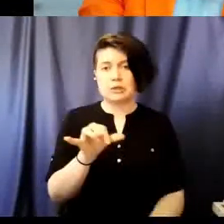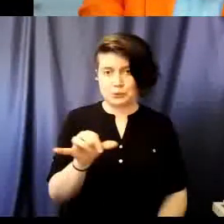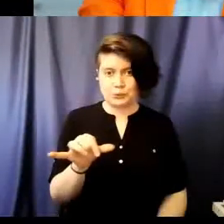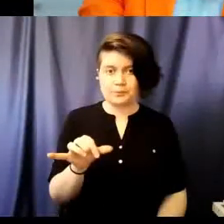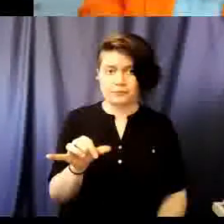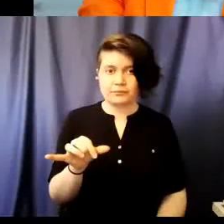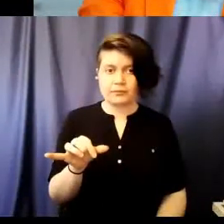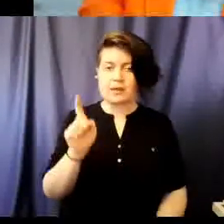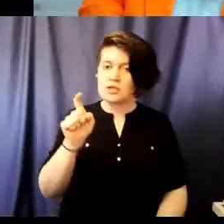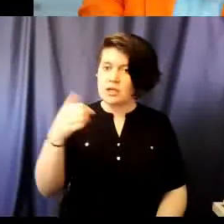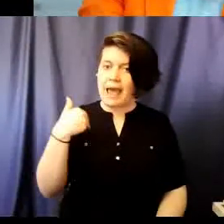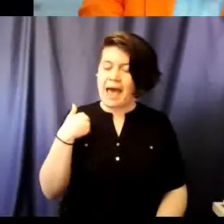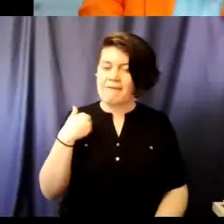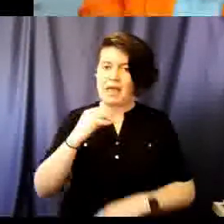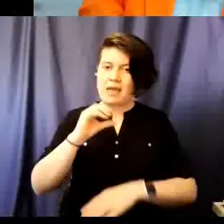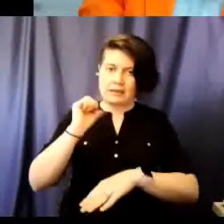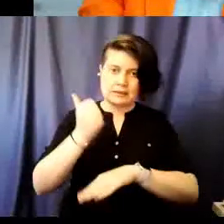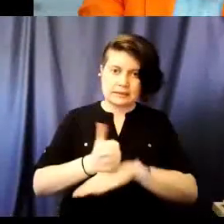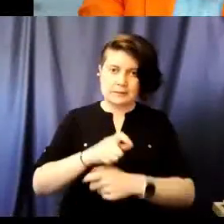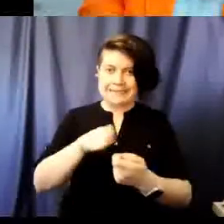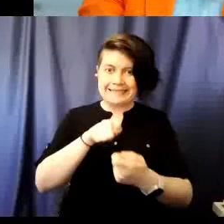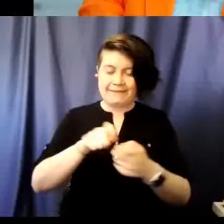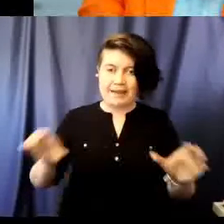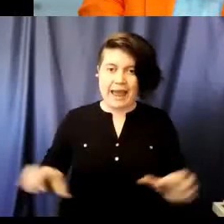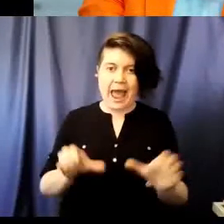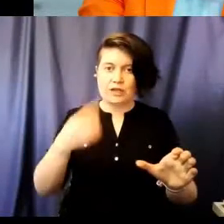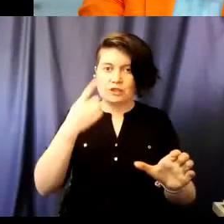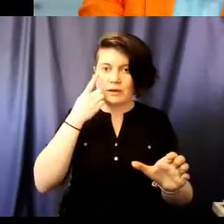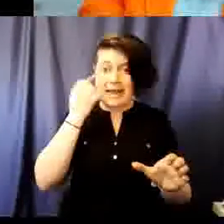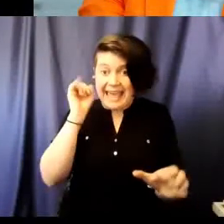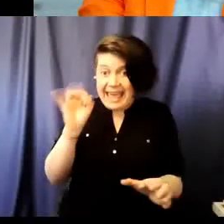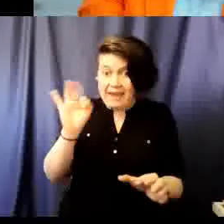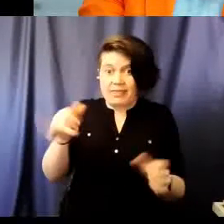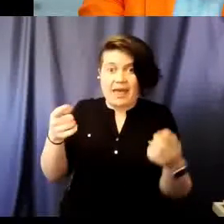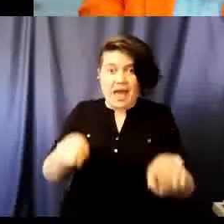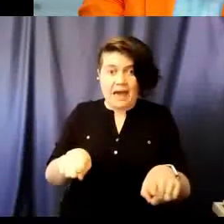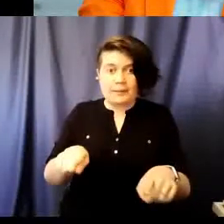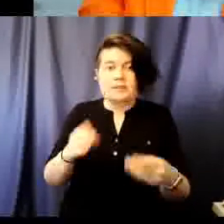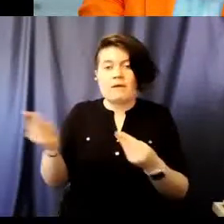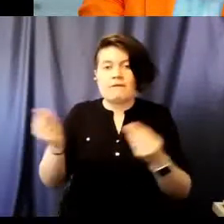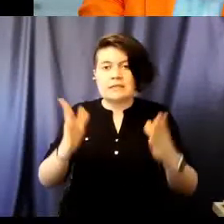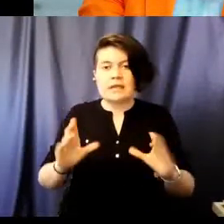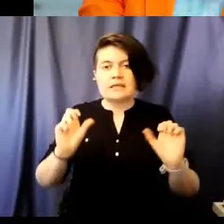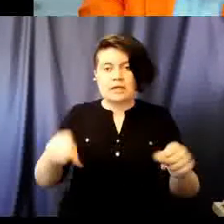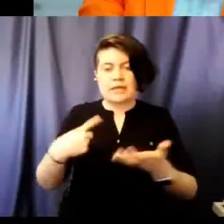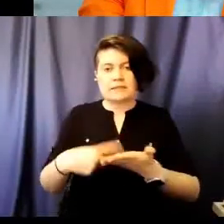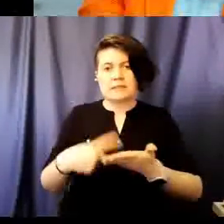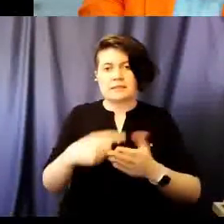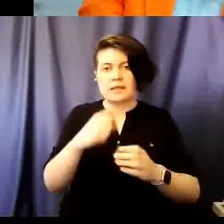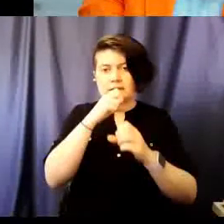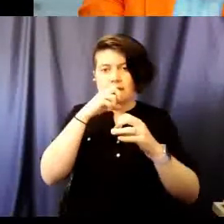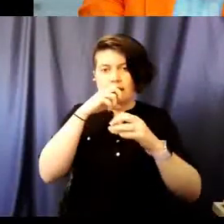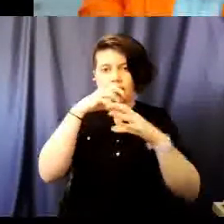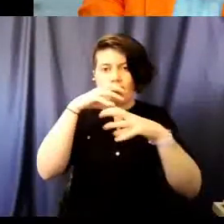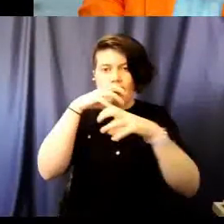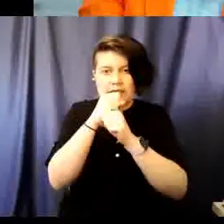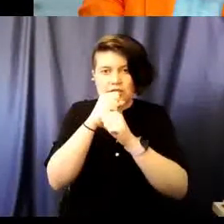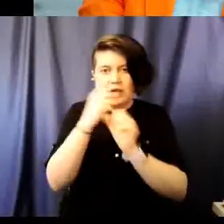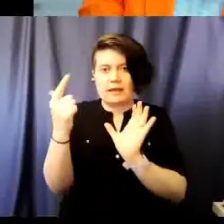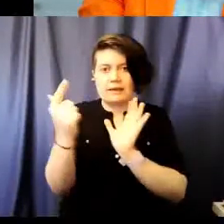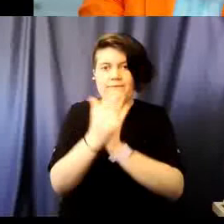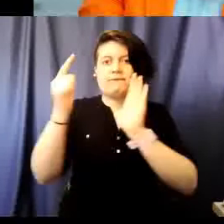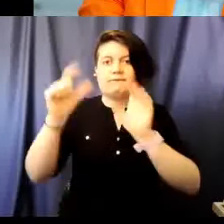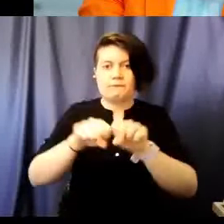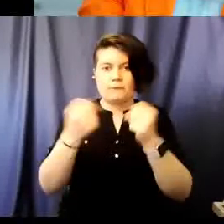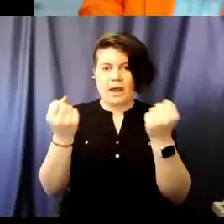of action when instances occur, and facilitators need to be able to communicate about confidentiality violations effectively when